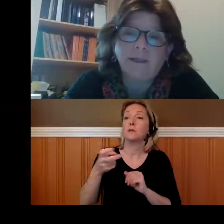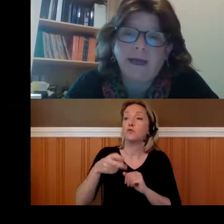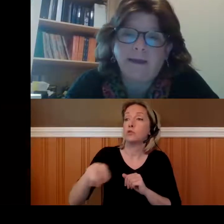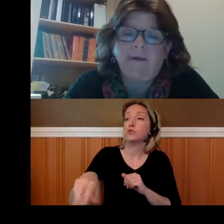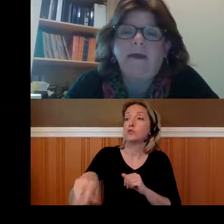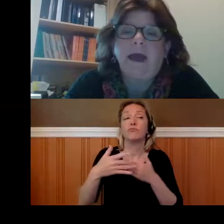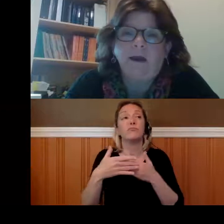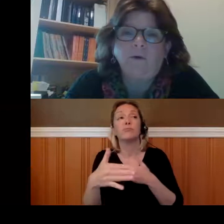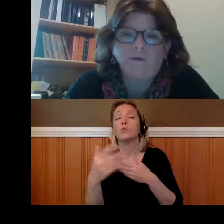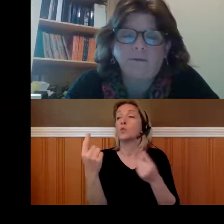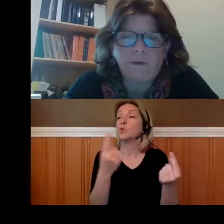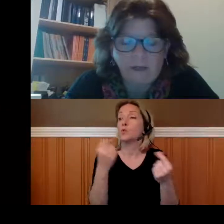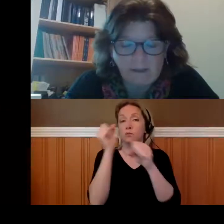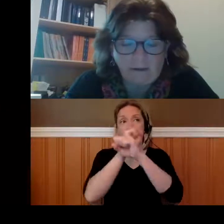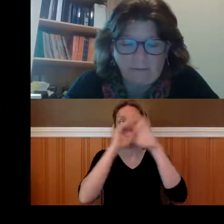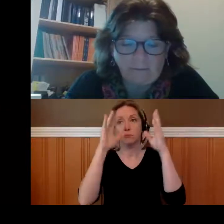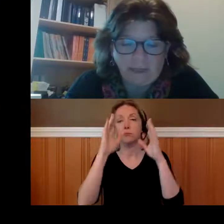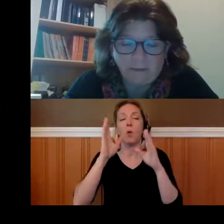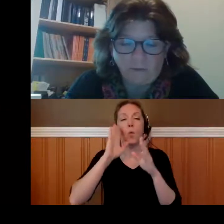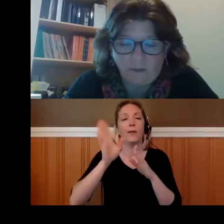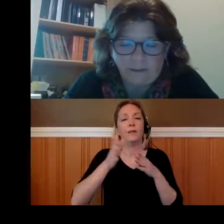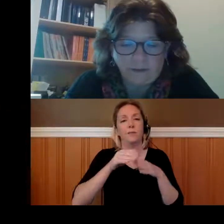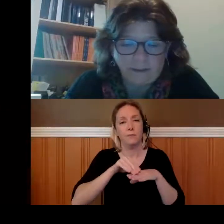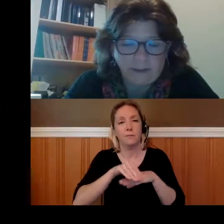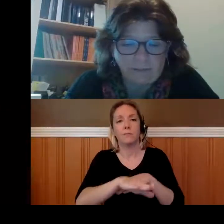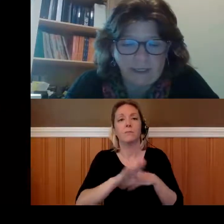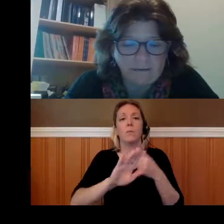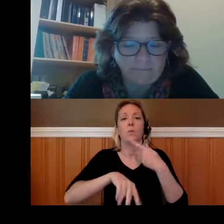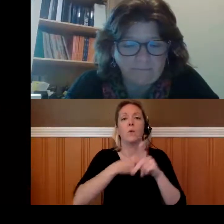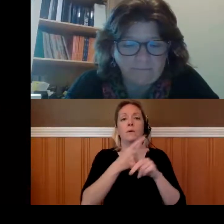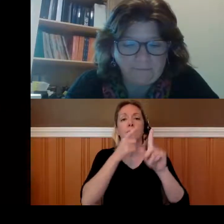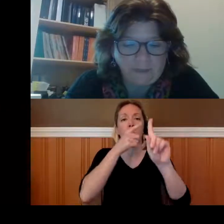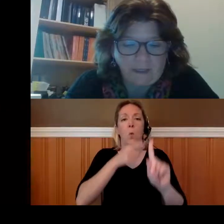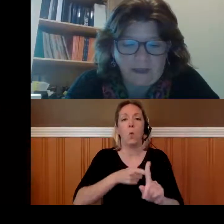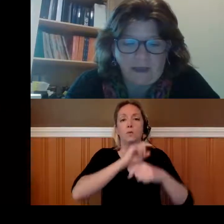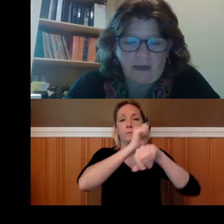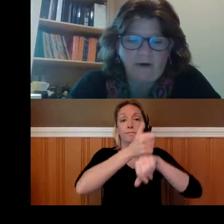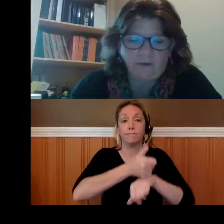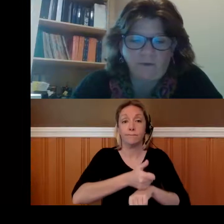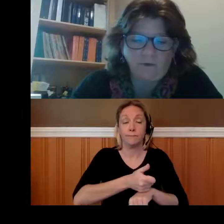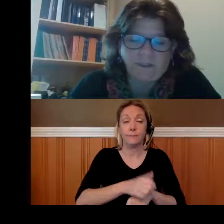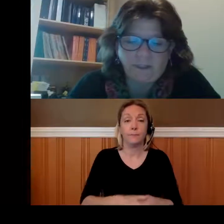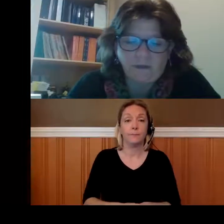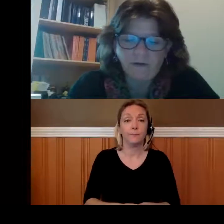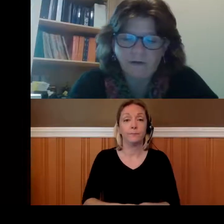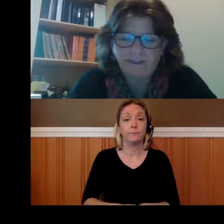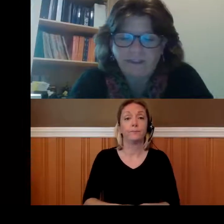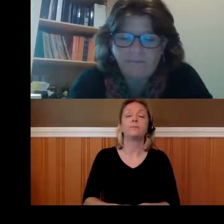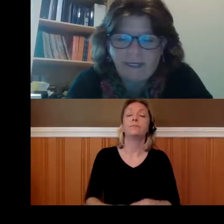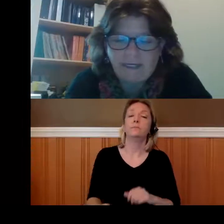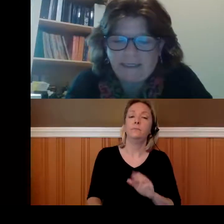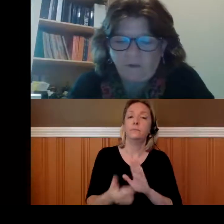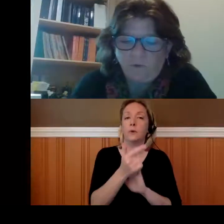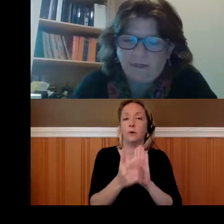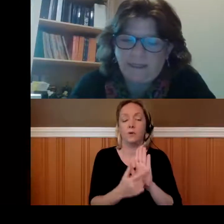like, our goals should be written based on that transition plan. And also, according to the law, transition planning